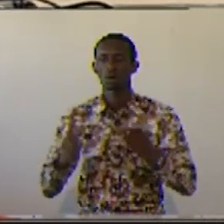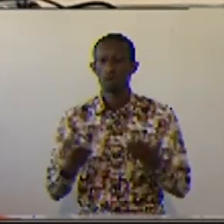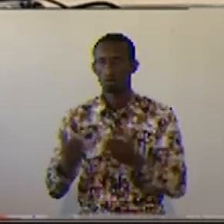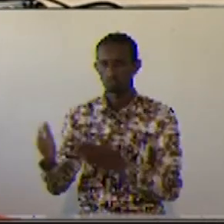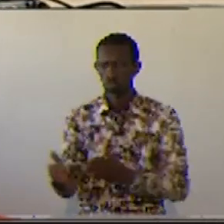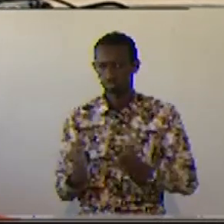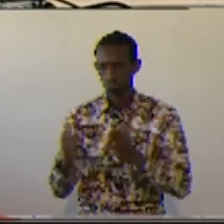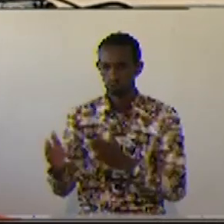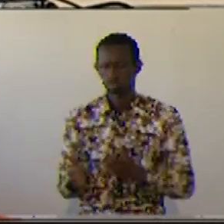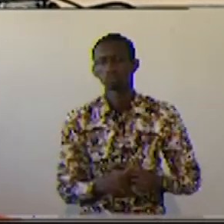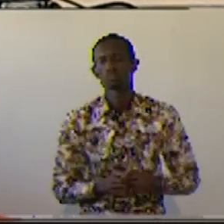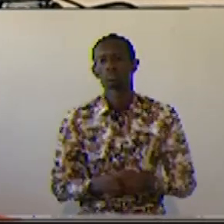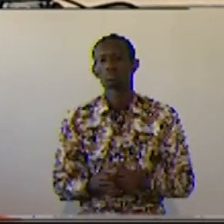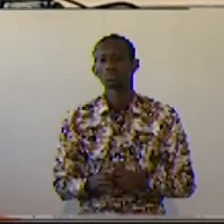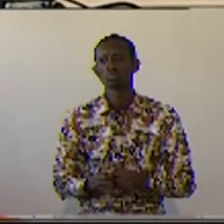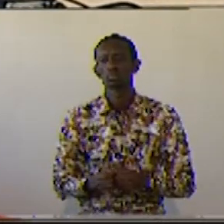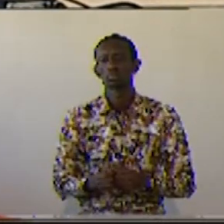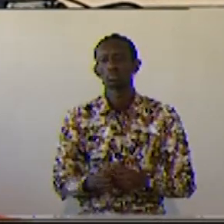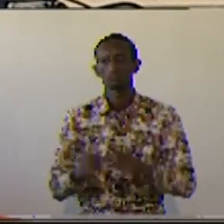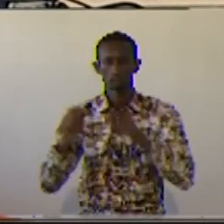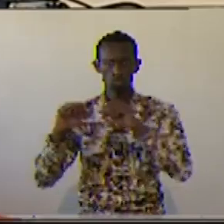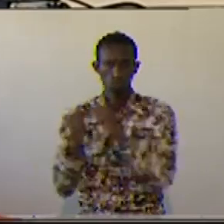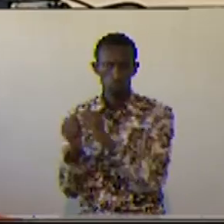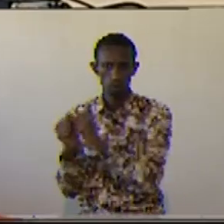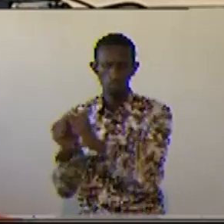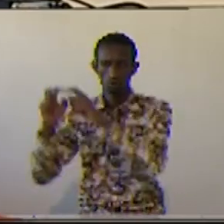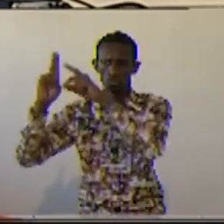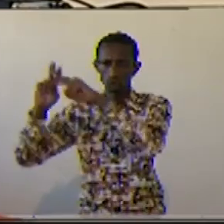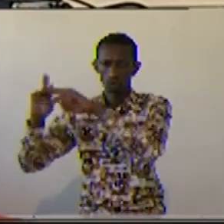common methods we use to prepare soluble salts.